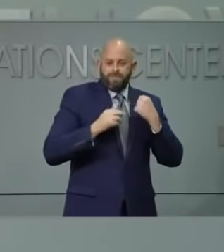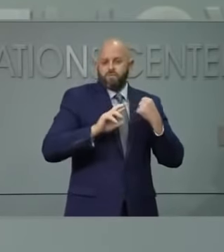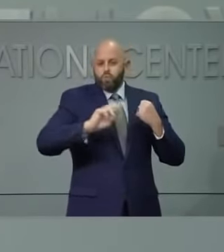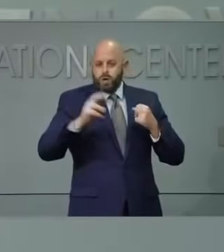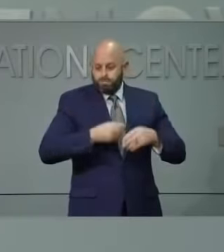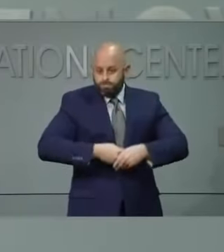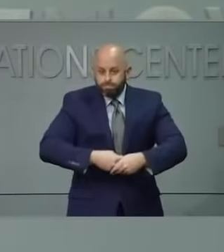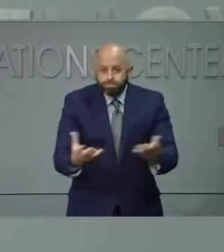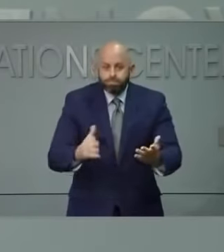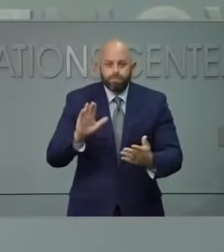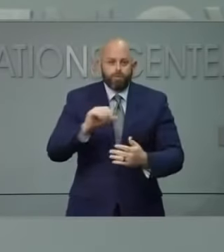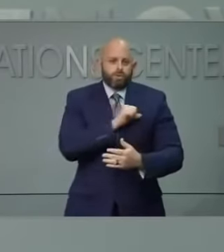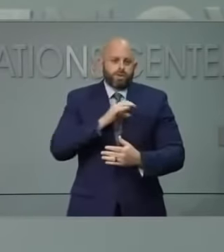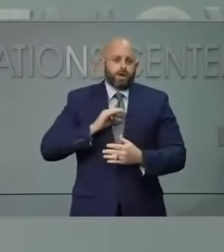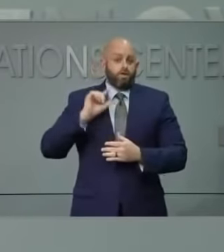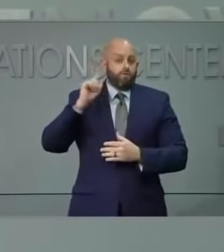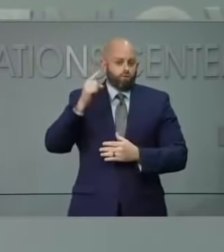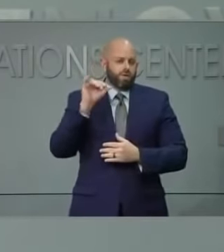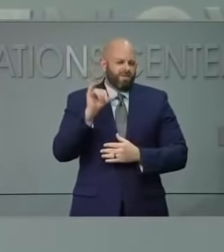cold storage. Thanks.